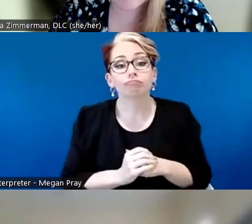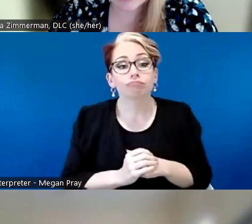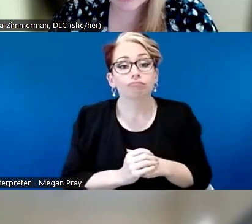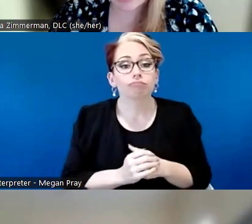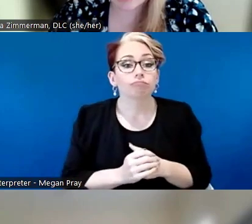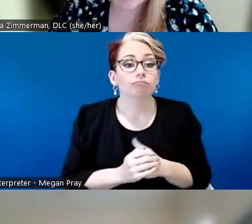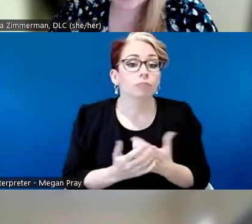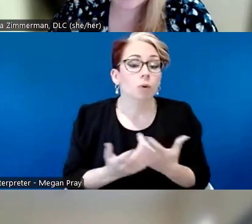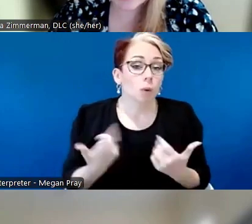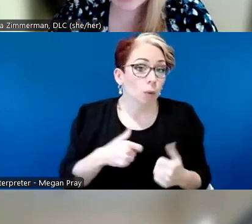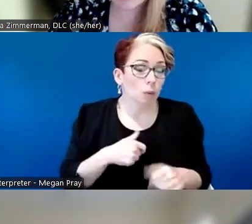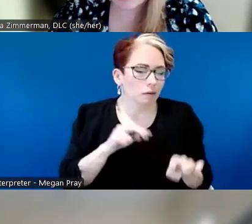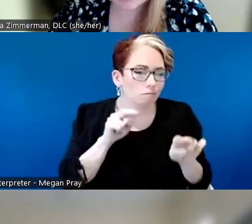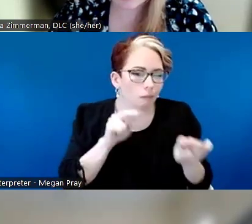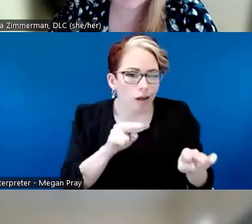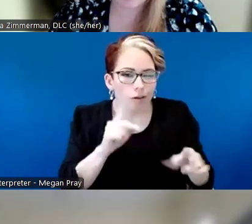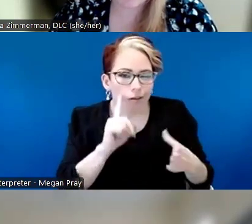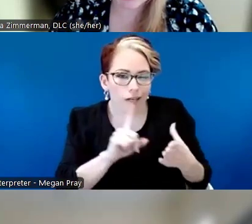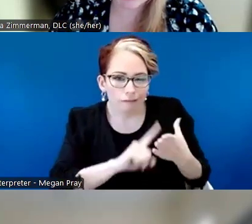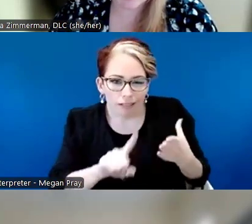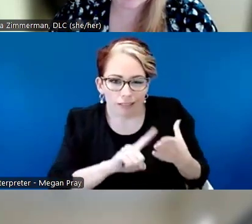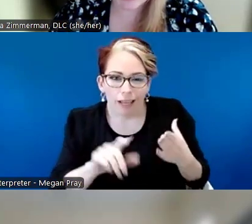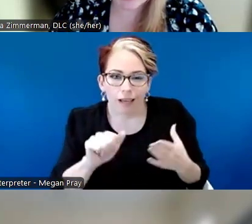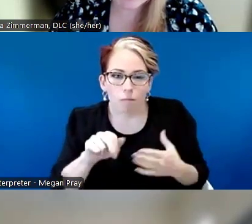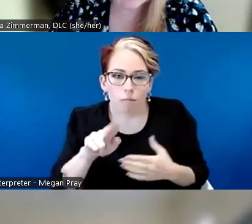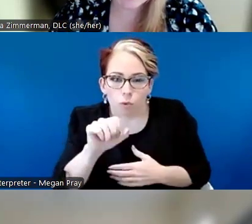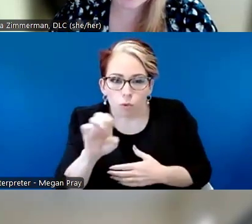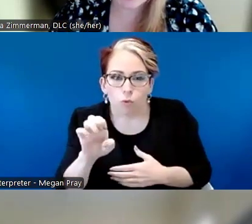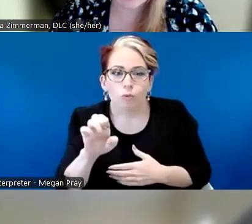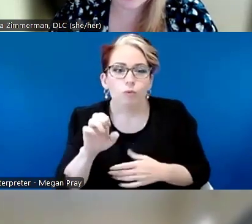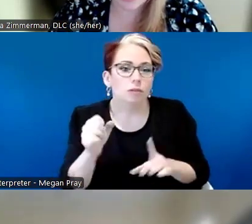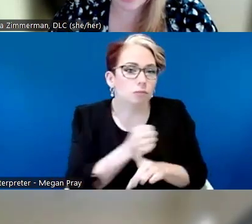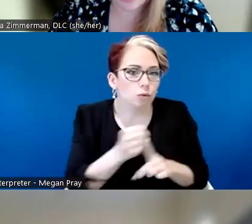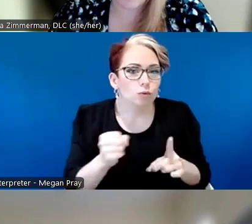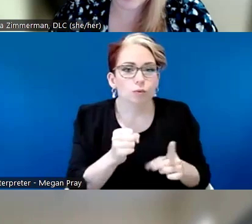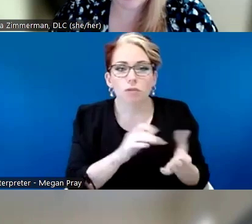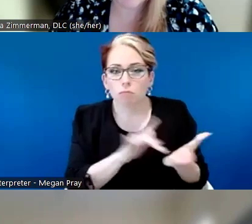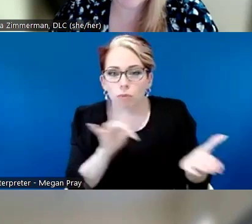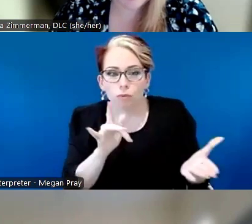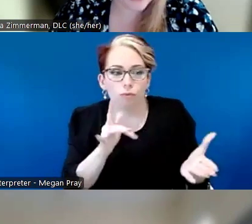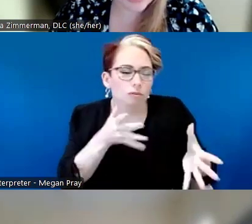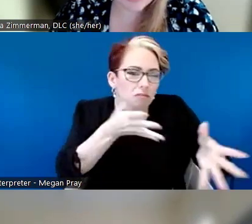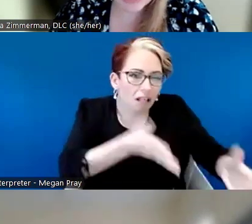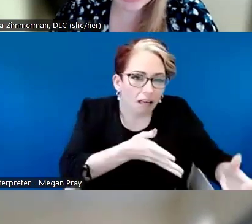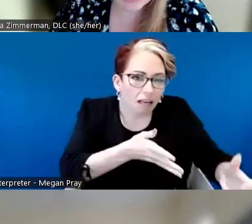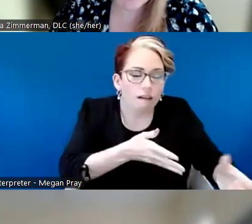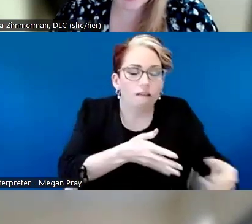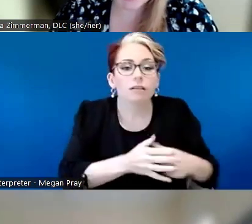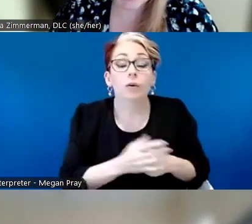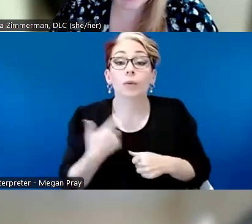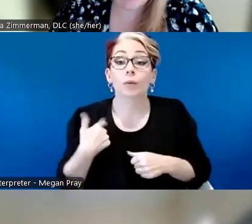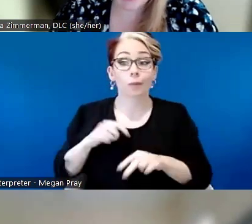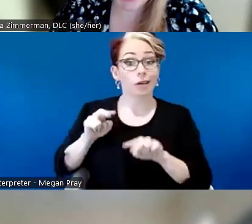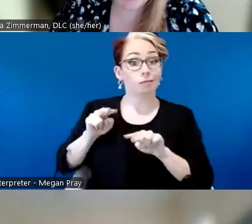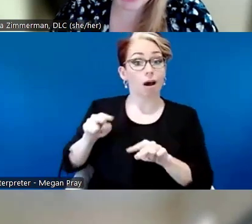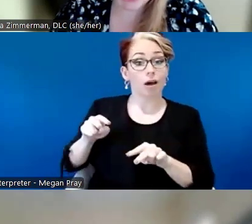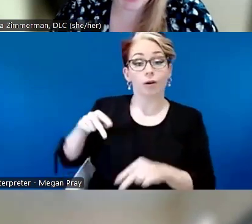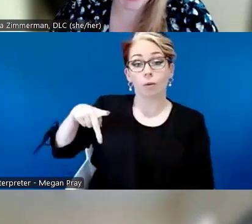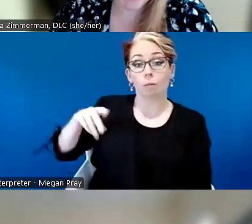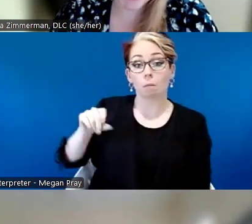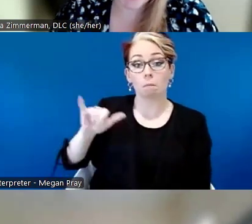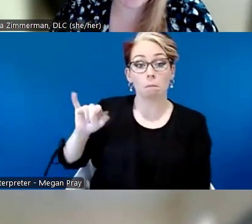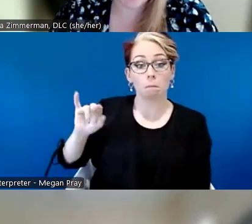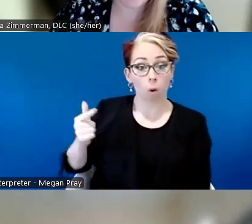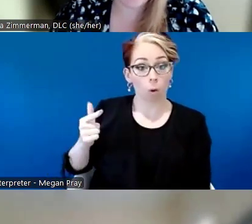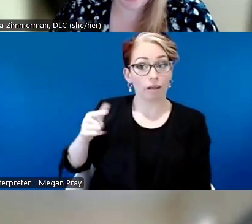monitor and investigate abuse and neglect of people with disabilities. We monitor polling places for accessibility, which